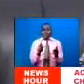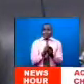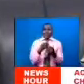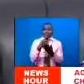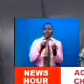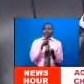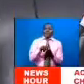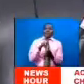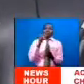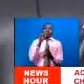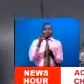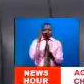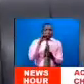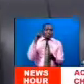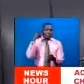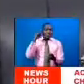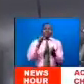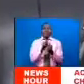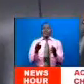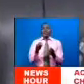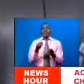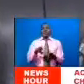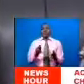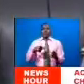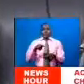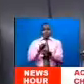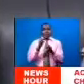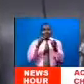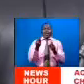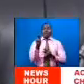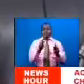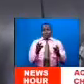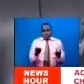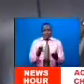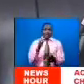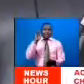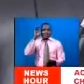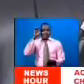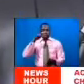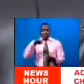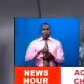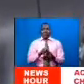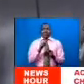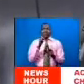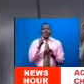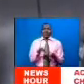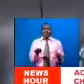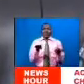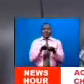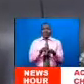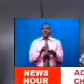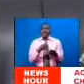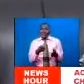mining, and we're working on trying to educate the public both here and in China about the importance of